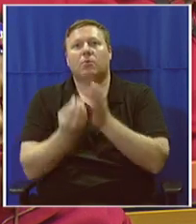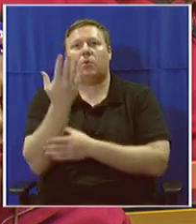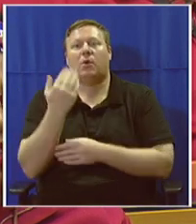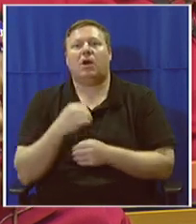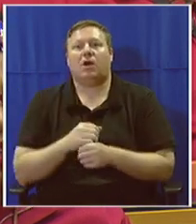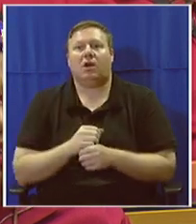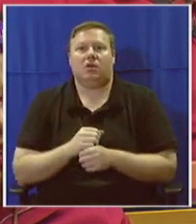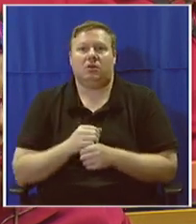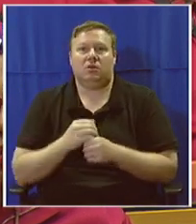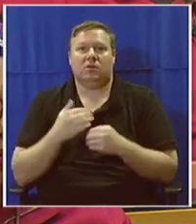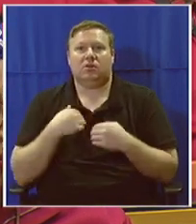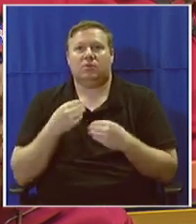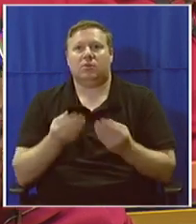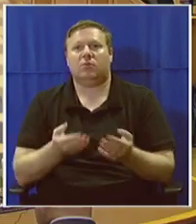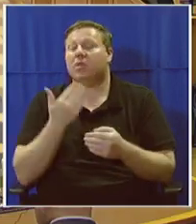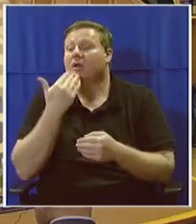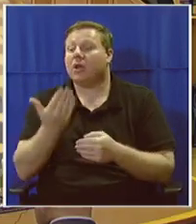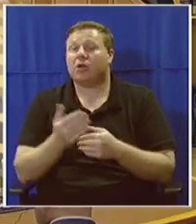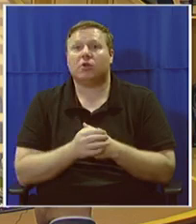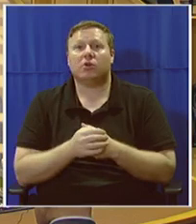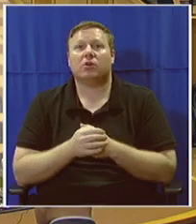move. Raleboga,